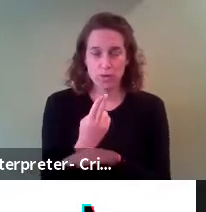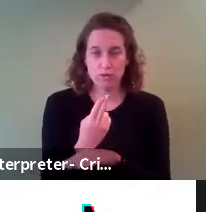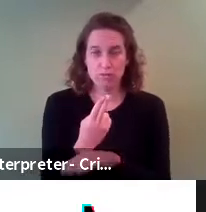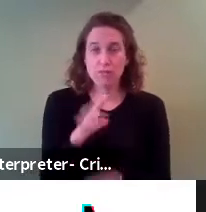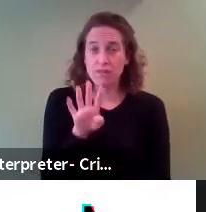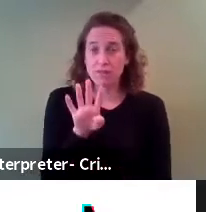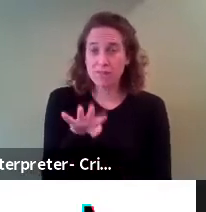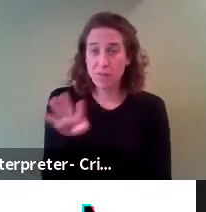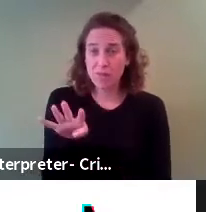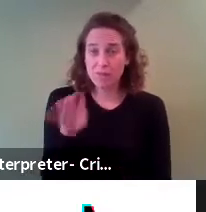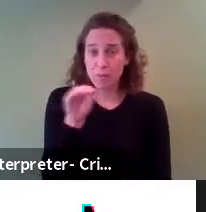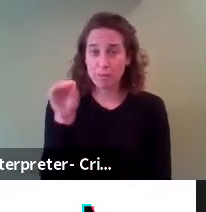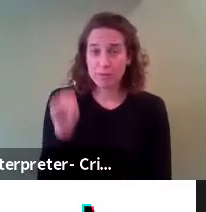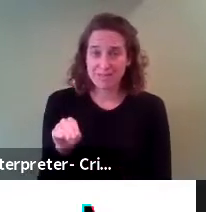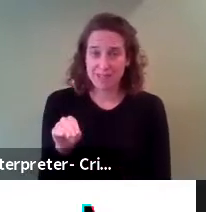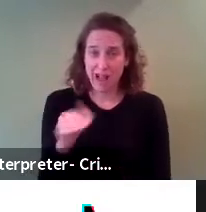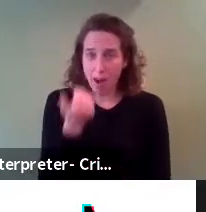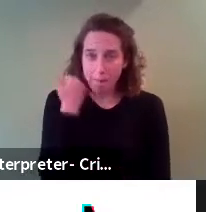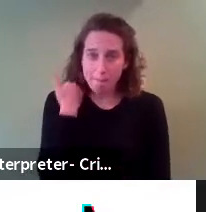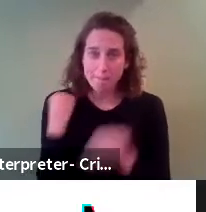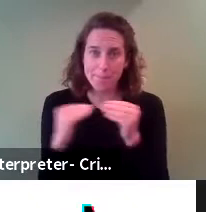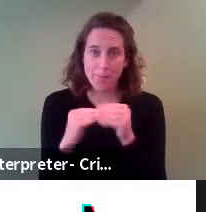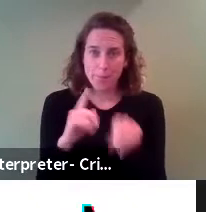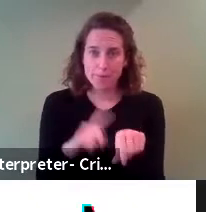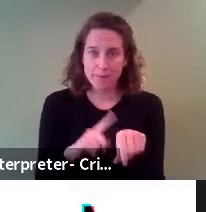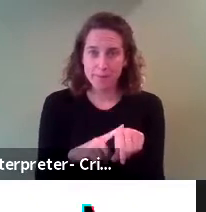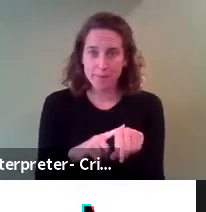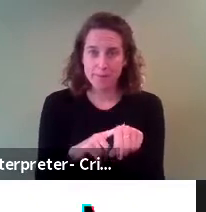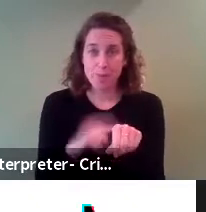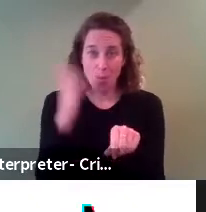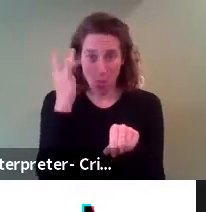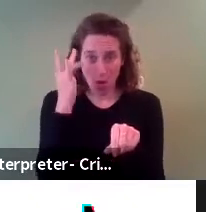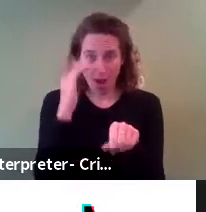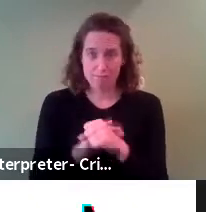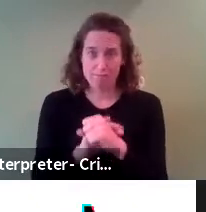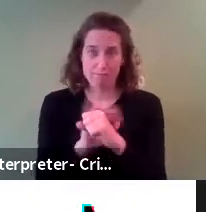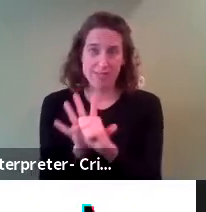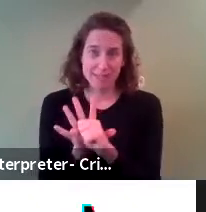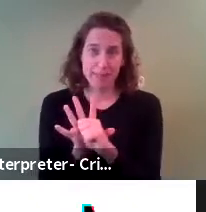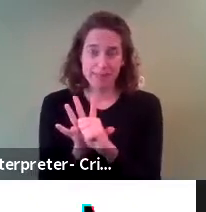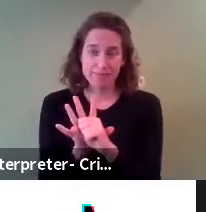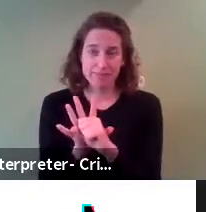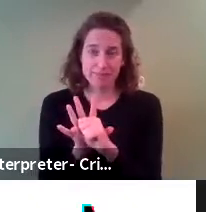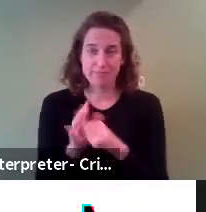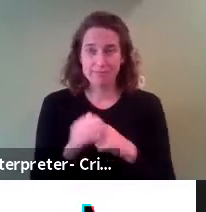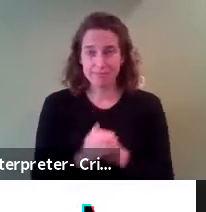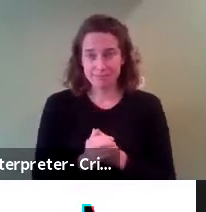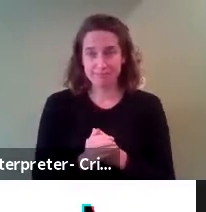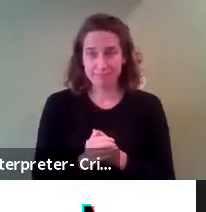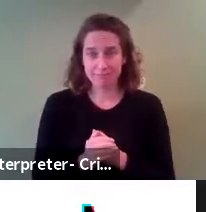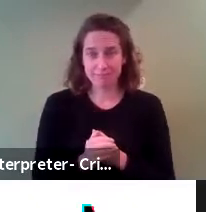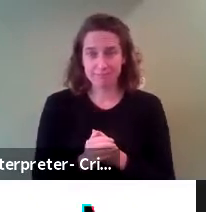44% of us were spending more time on social media because of the pandemic. What drove this? One